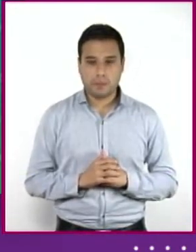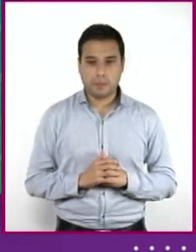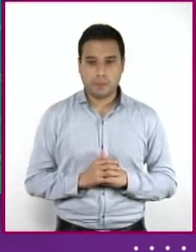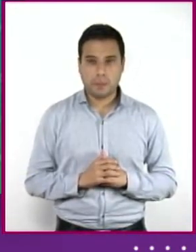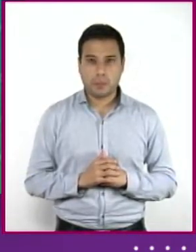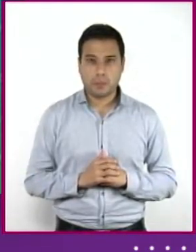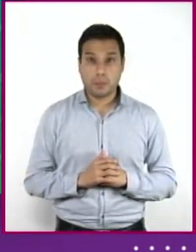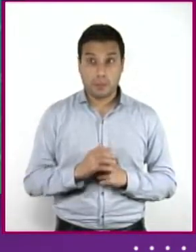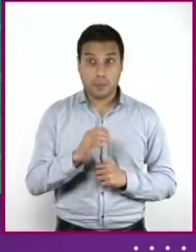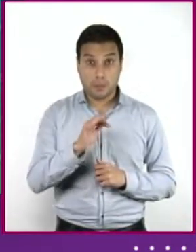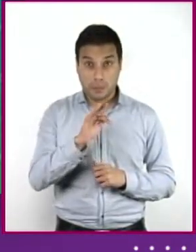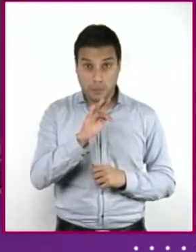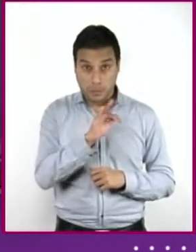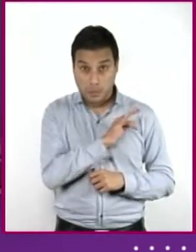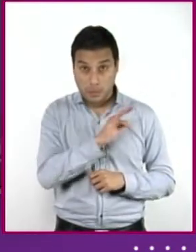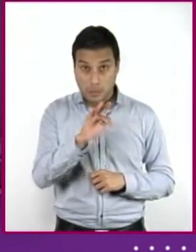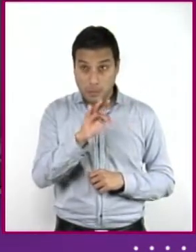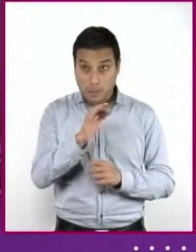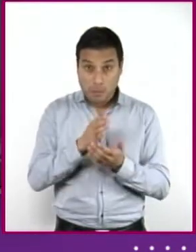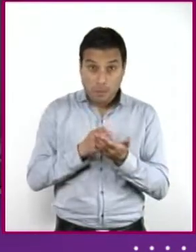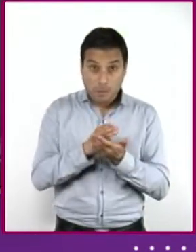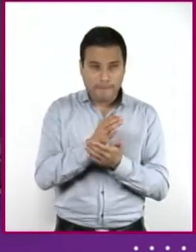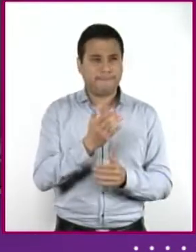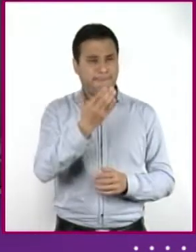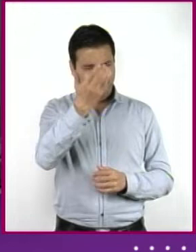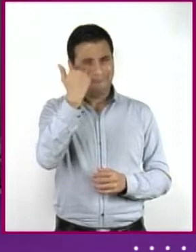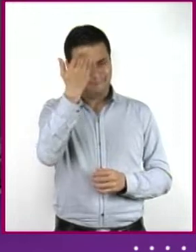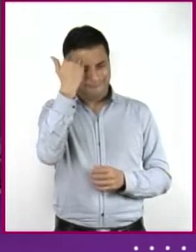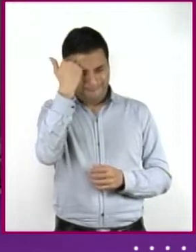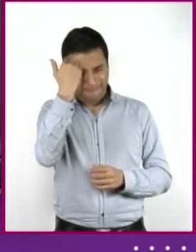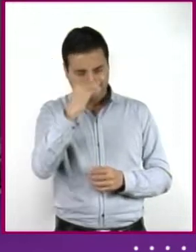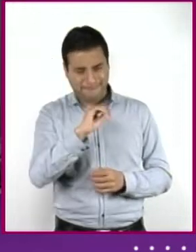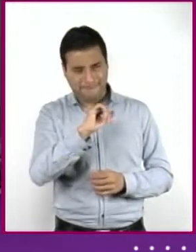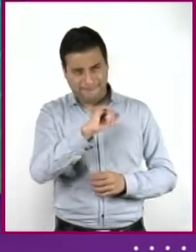Can I come in? Sure, Antonio, come in.